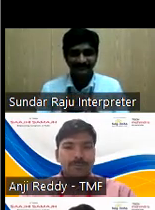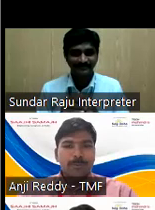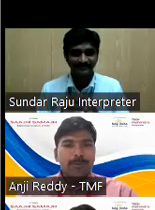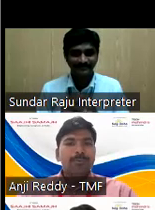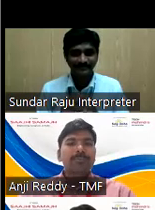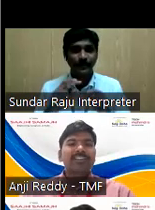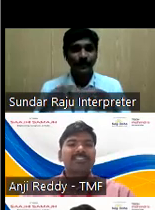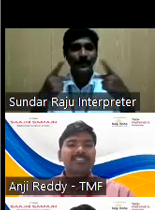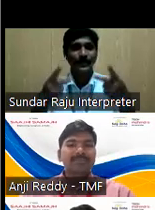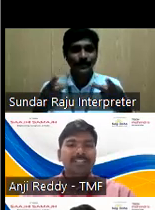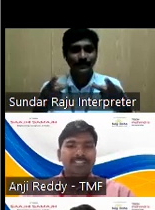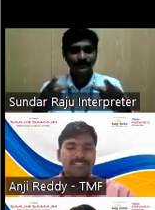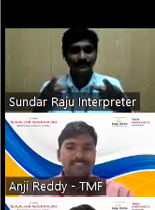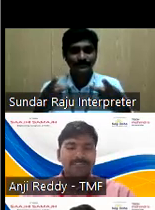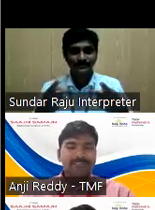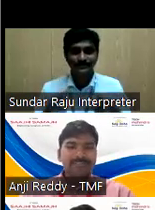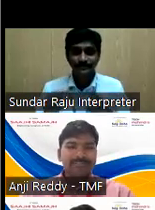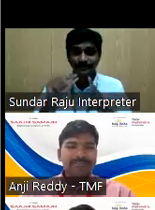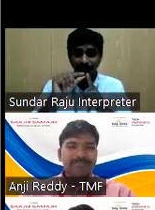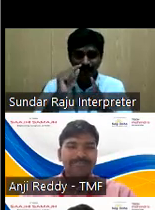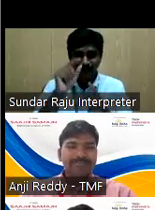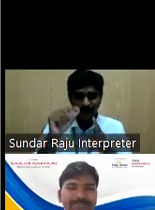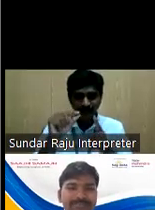Over to Prachi, please.